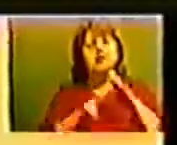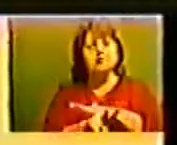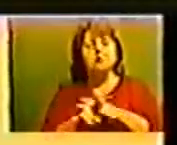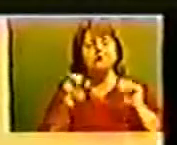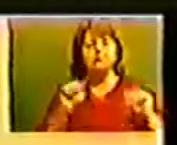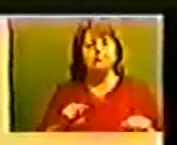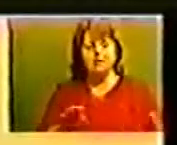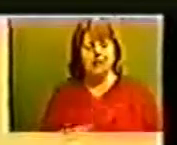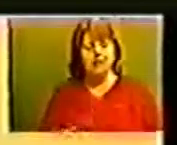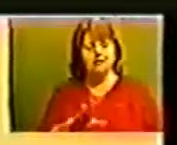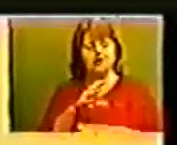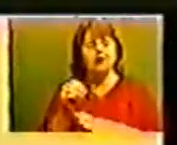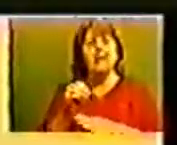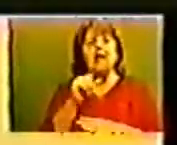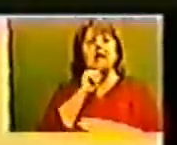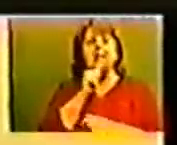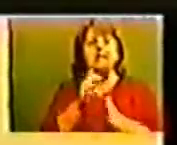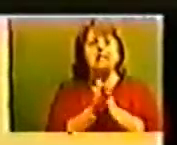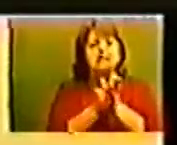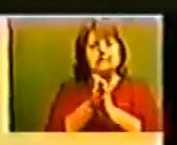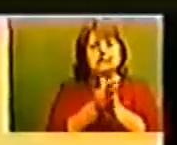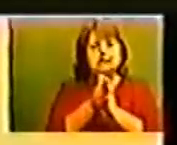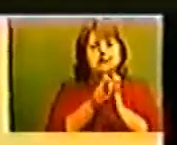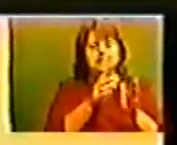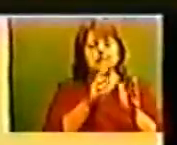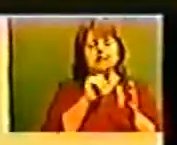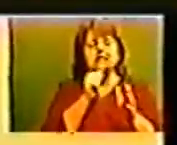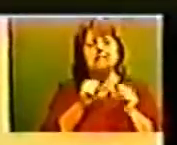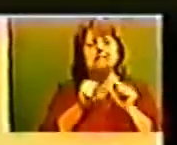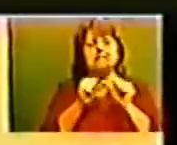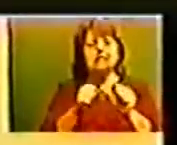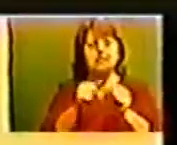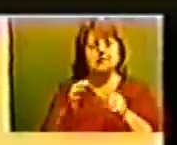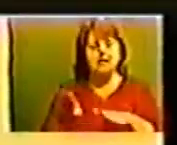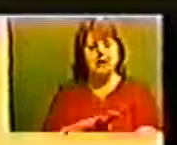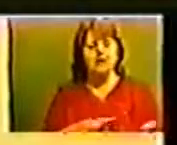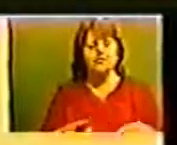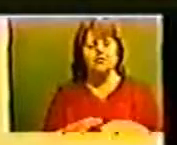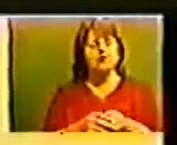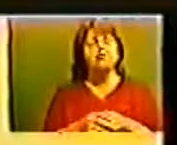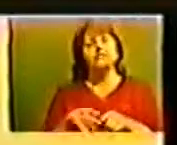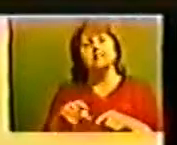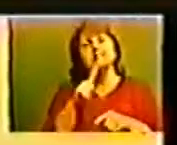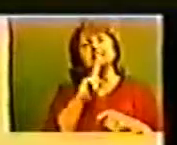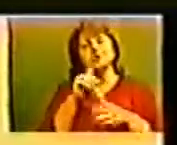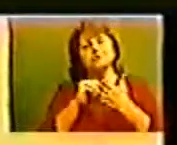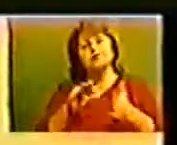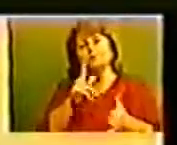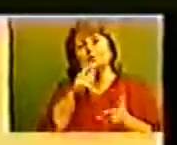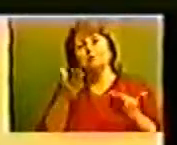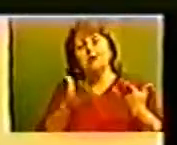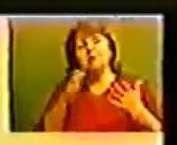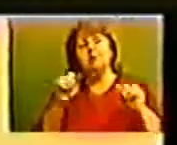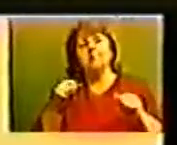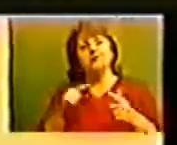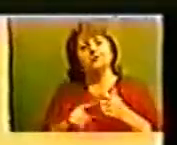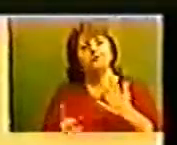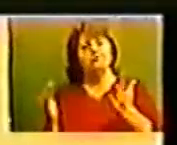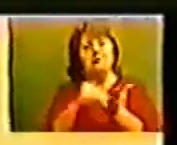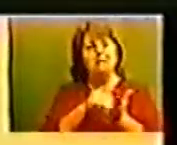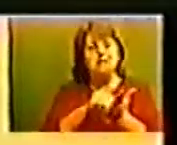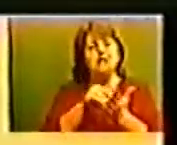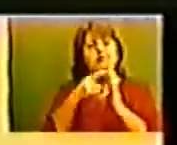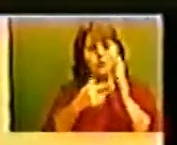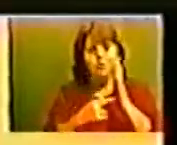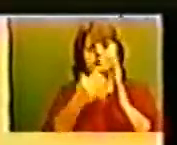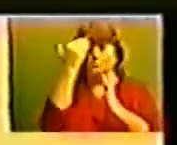inconsistent behavior, and the illusion of competence. Again, as we said, these are students who may be able to repeat the